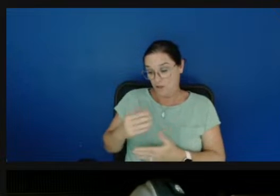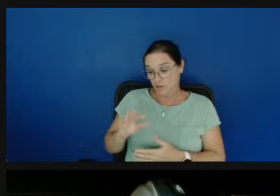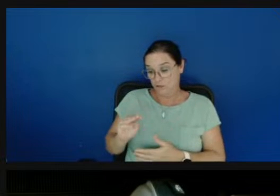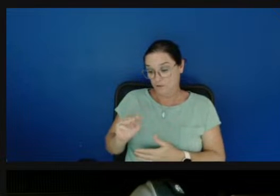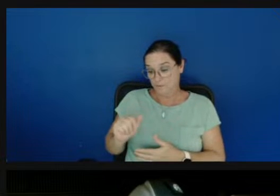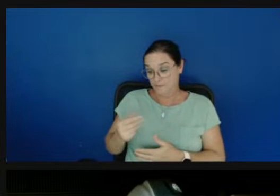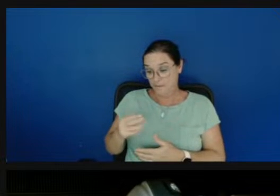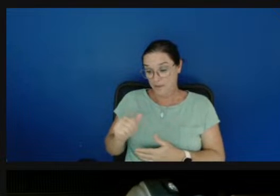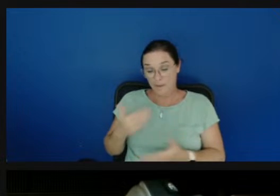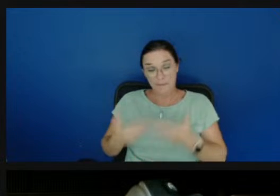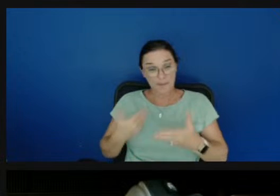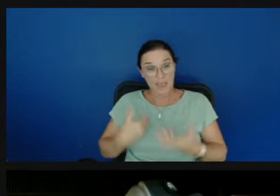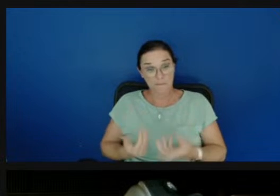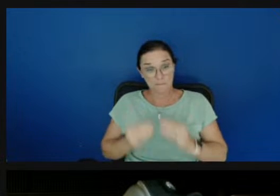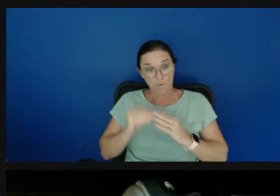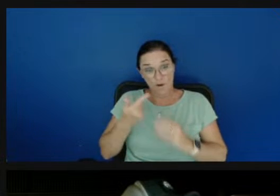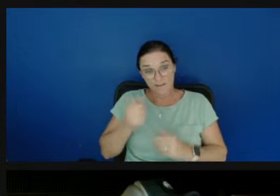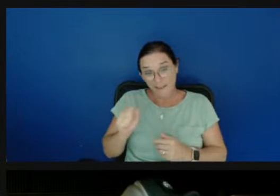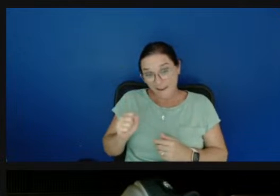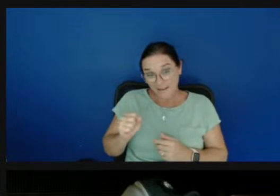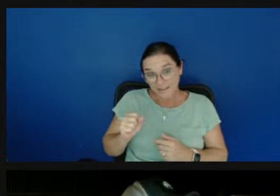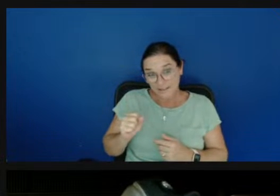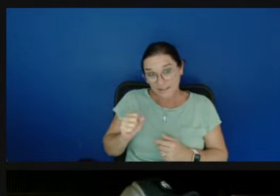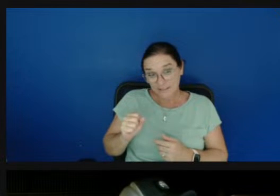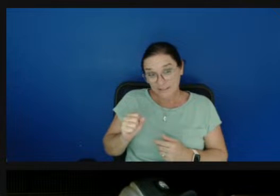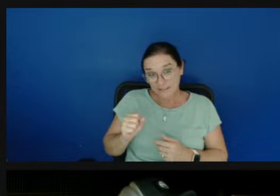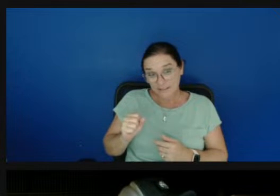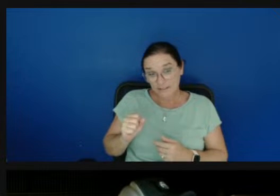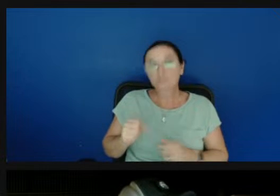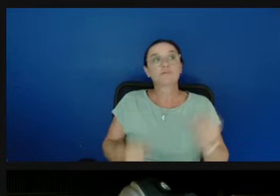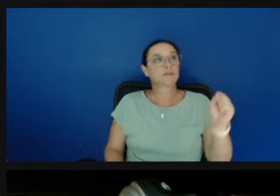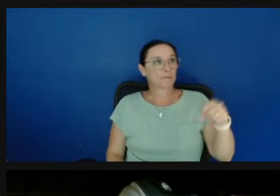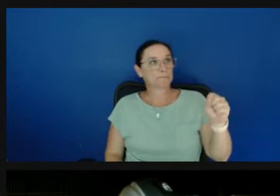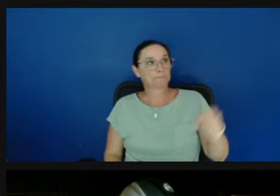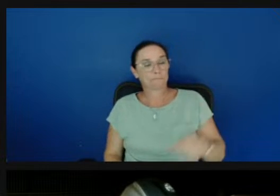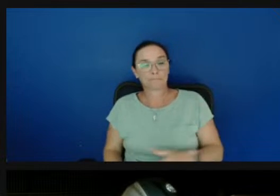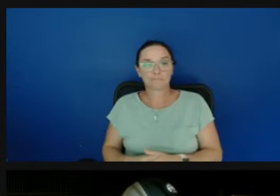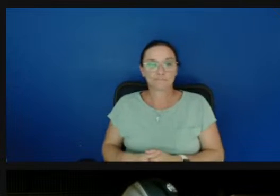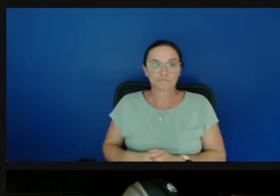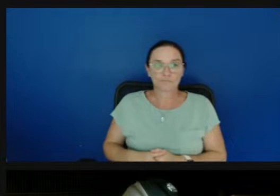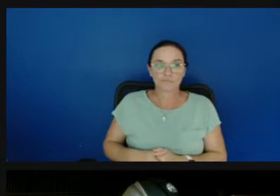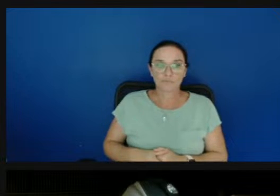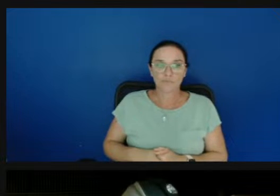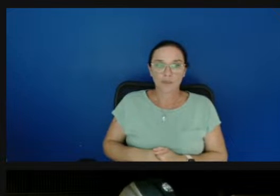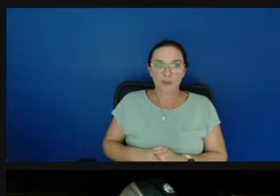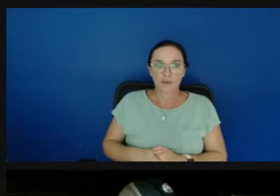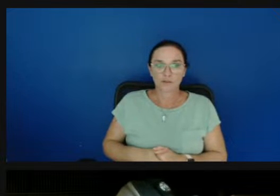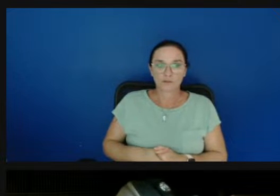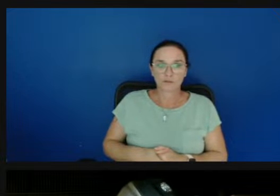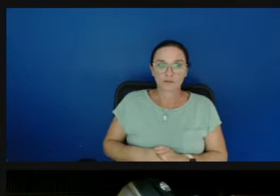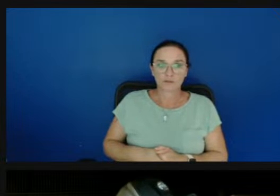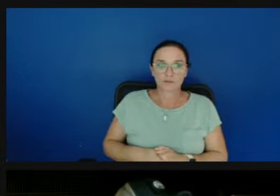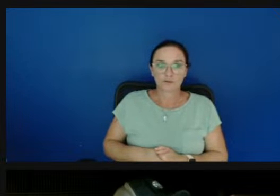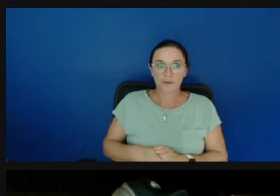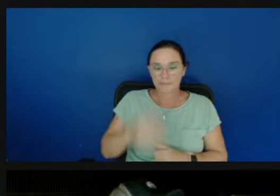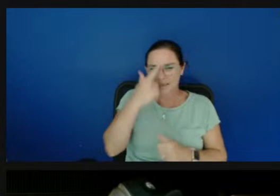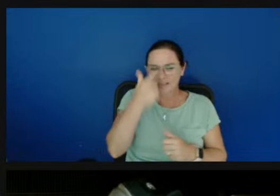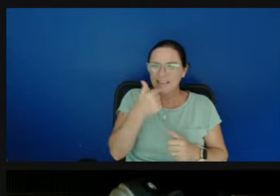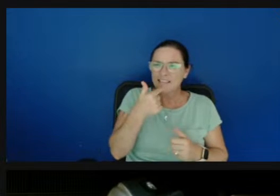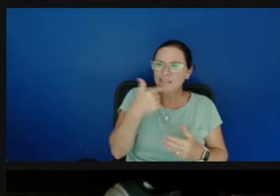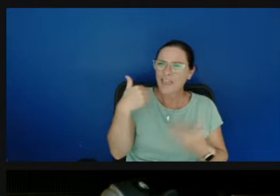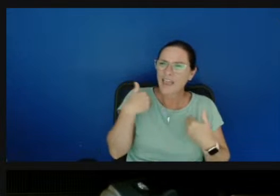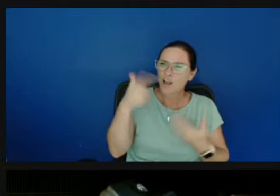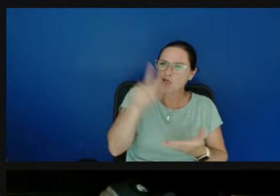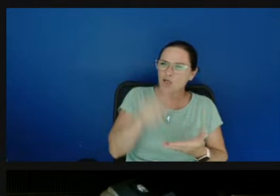gas potentially? But as they was saying, with the low gas reports at the time, I'm just trying to